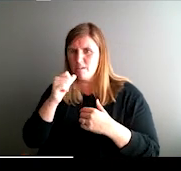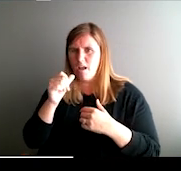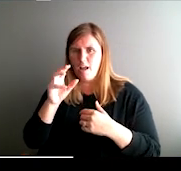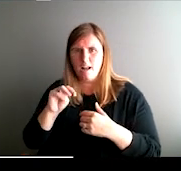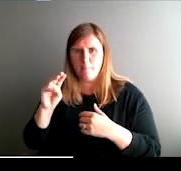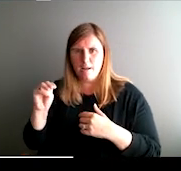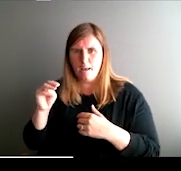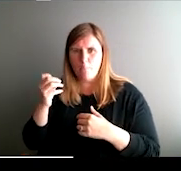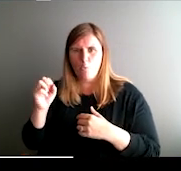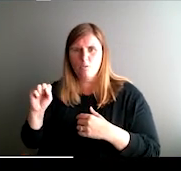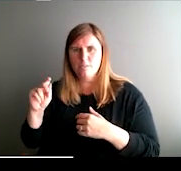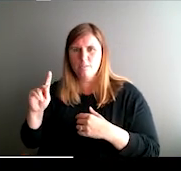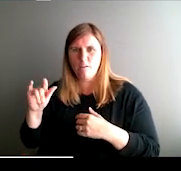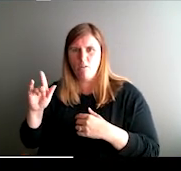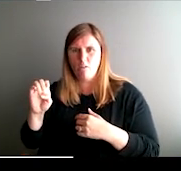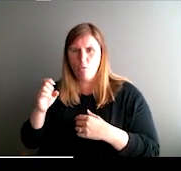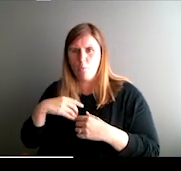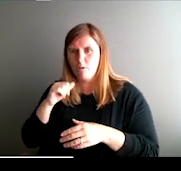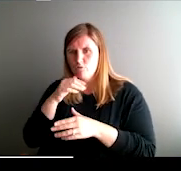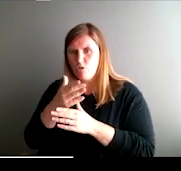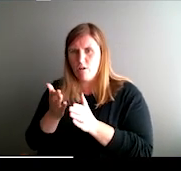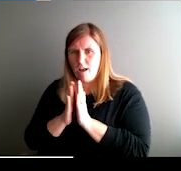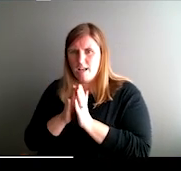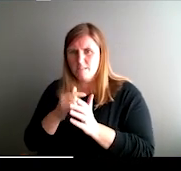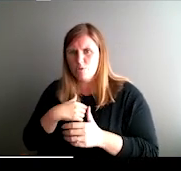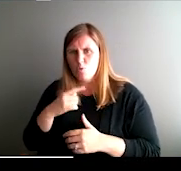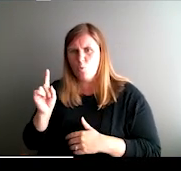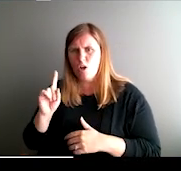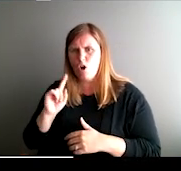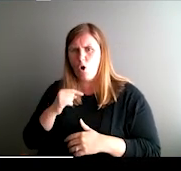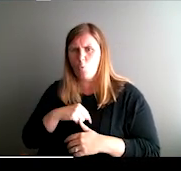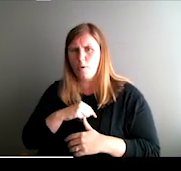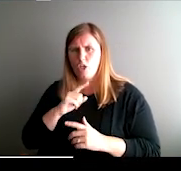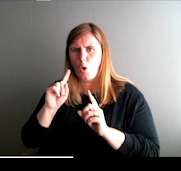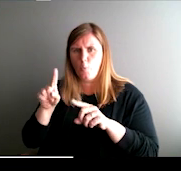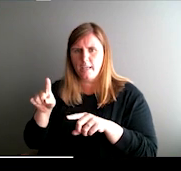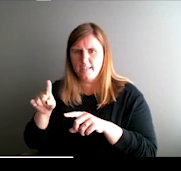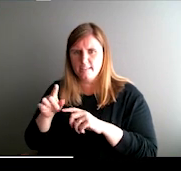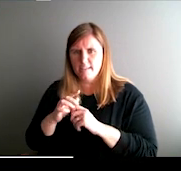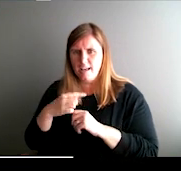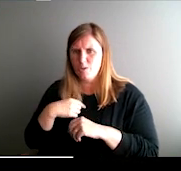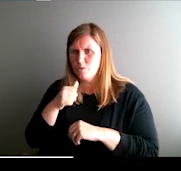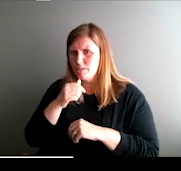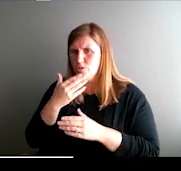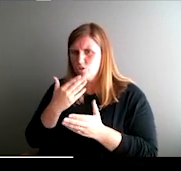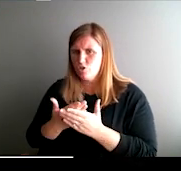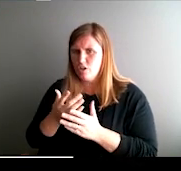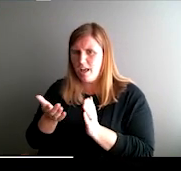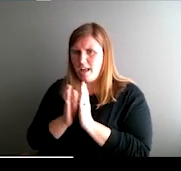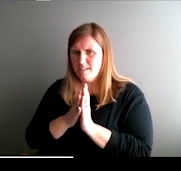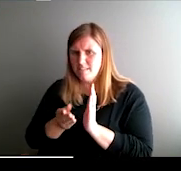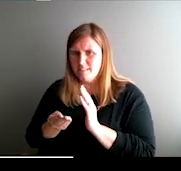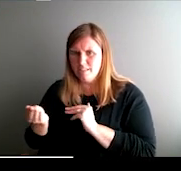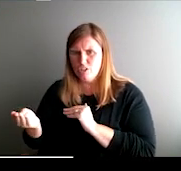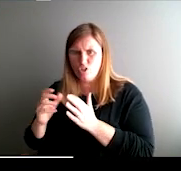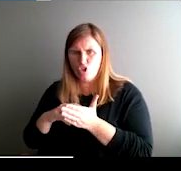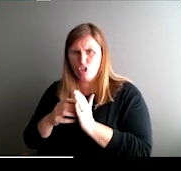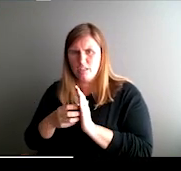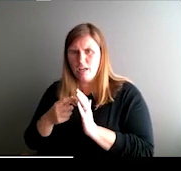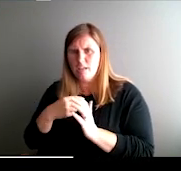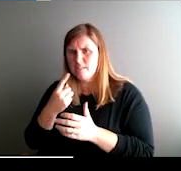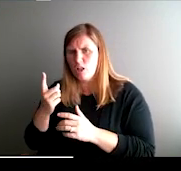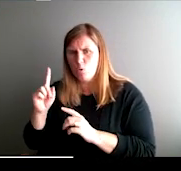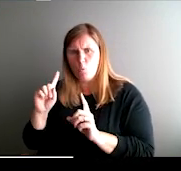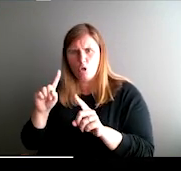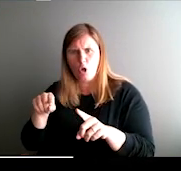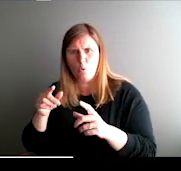or a Skittle. When my daughter asks me, where are we going? I don't say, good asking, have a cookie. I tell her where